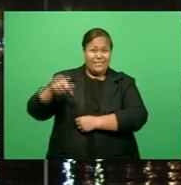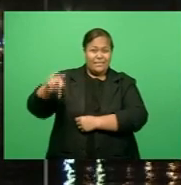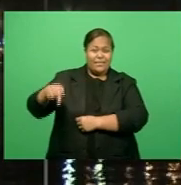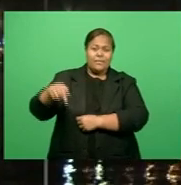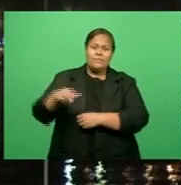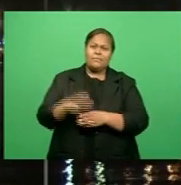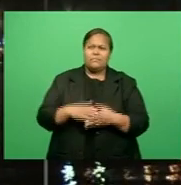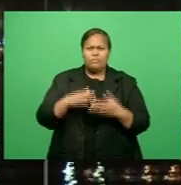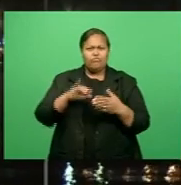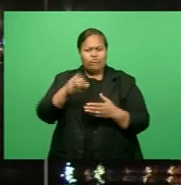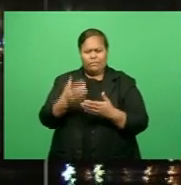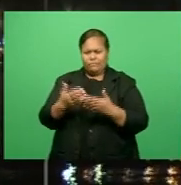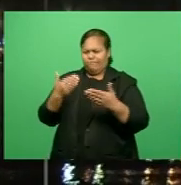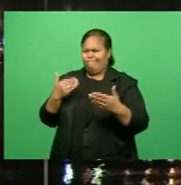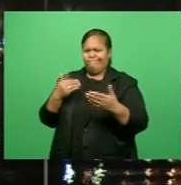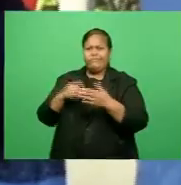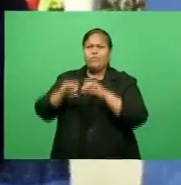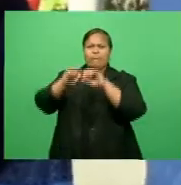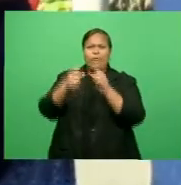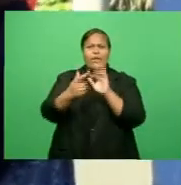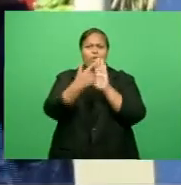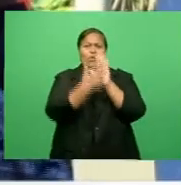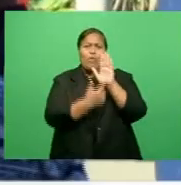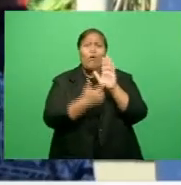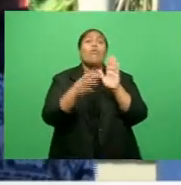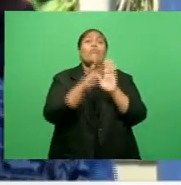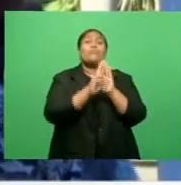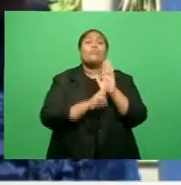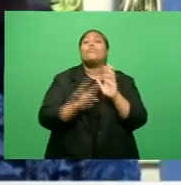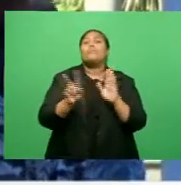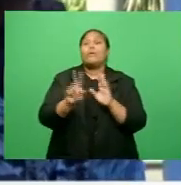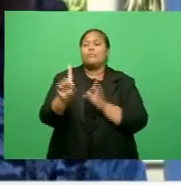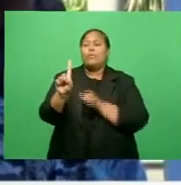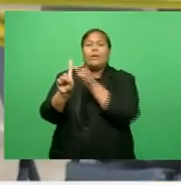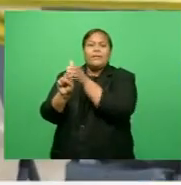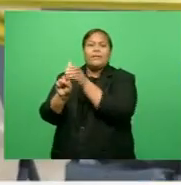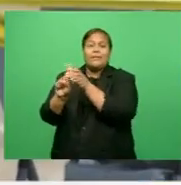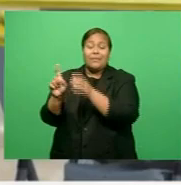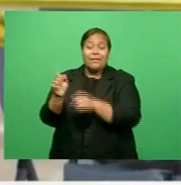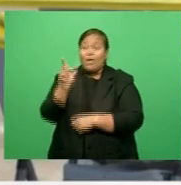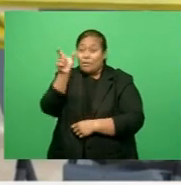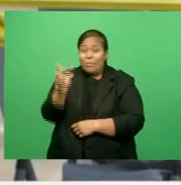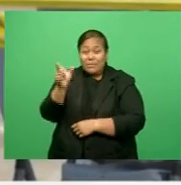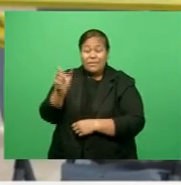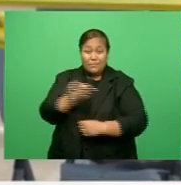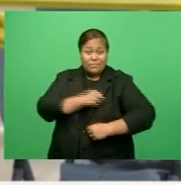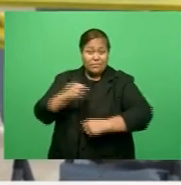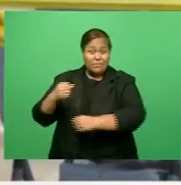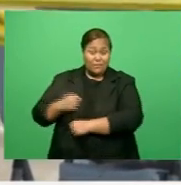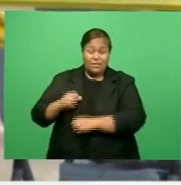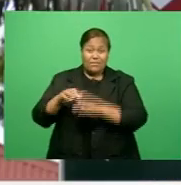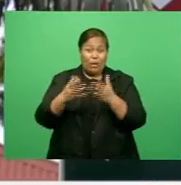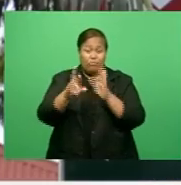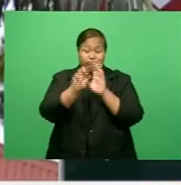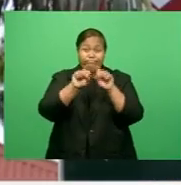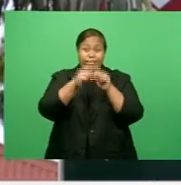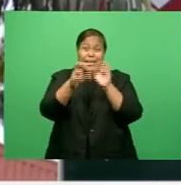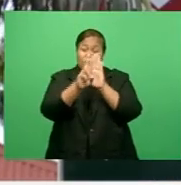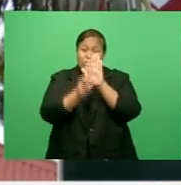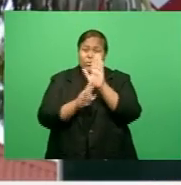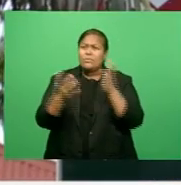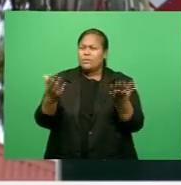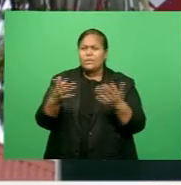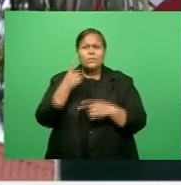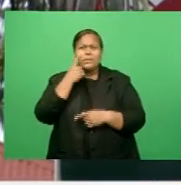recently implicated in a quarantine breach. NAUPOTO says the soldier, in breach of strict COVID-19 protocols, was seen coming into